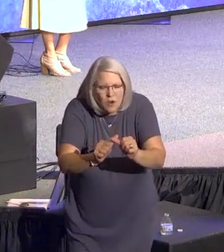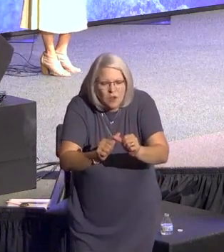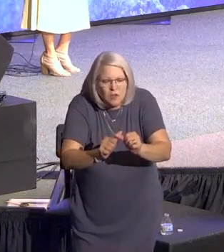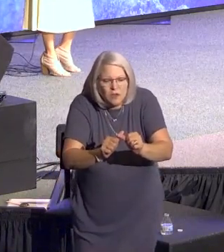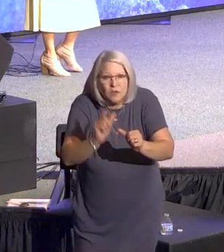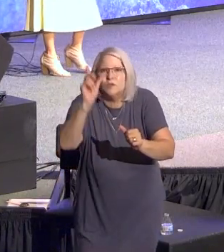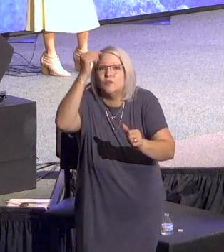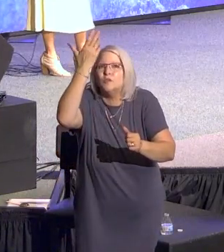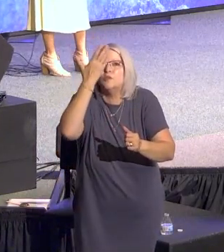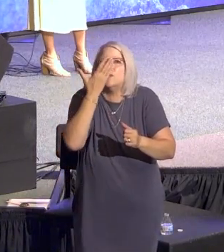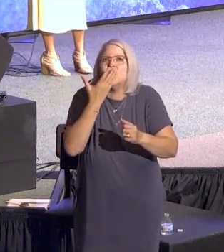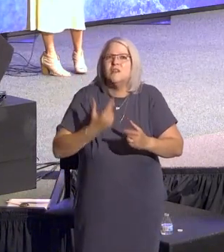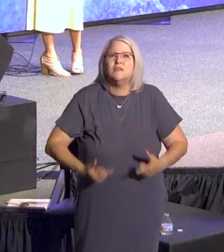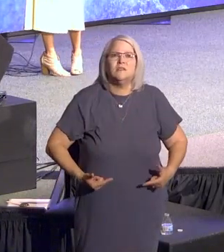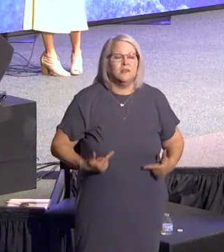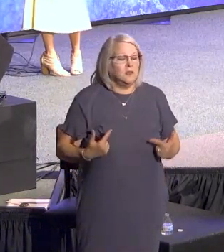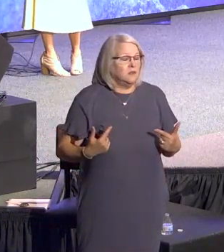live.